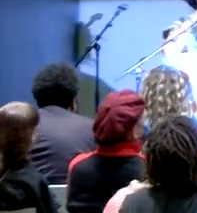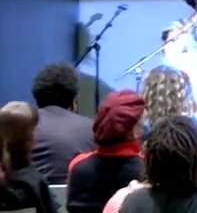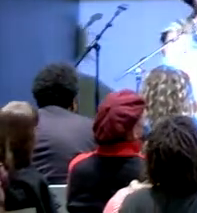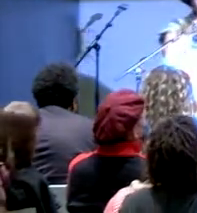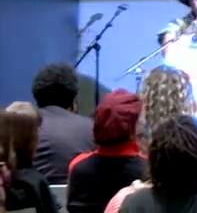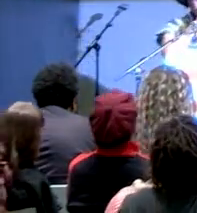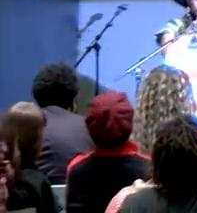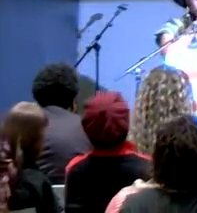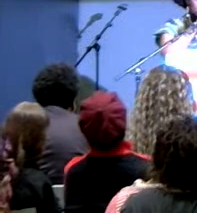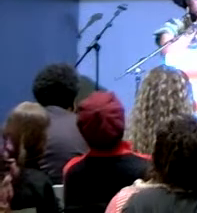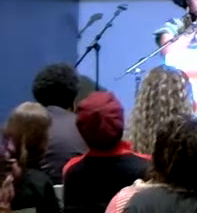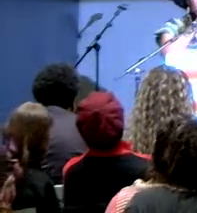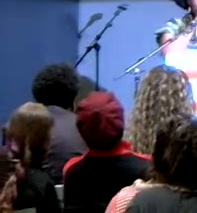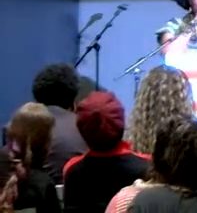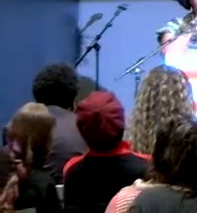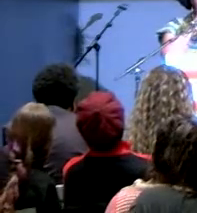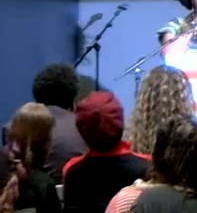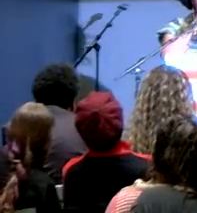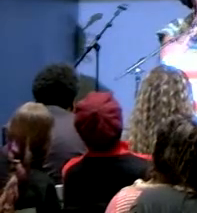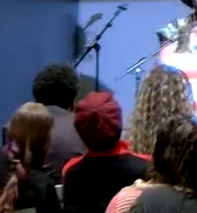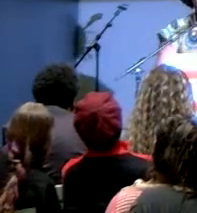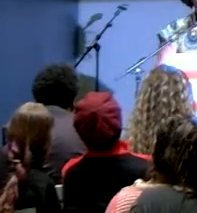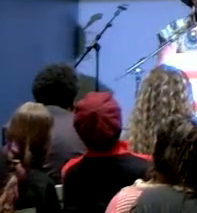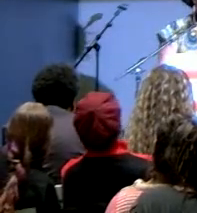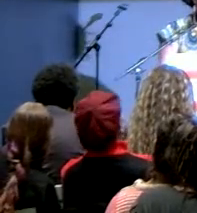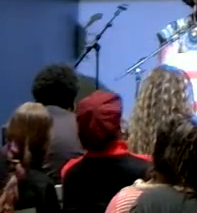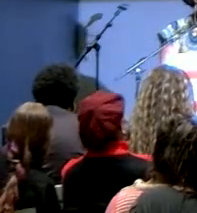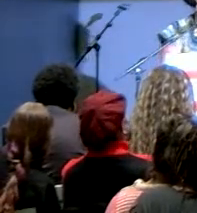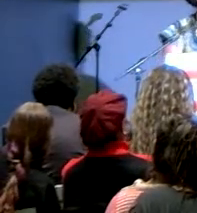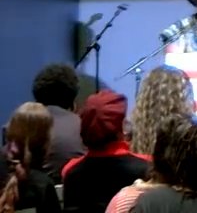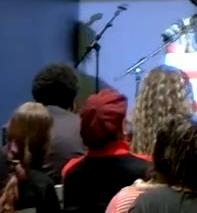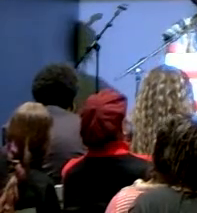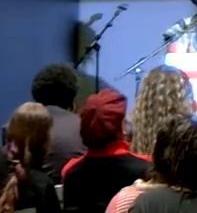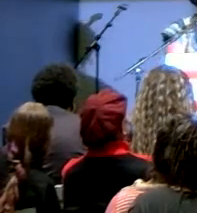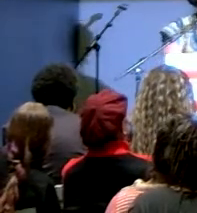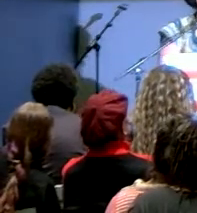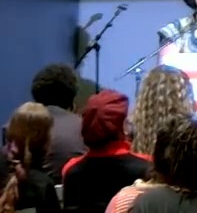That was amazing. Thank you, everyone, for being here. Thank you.